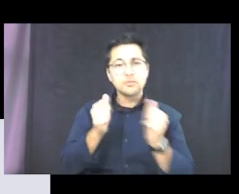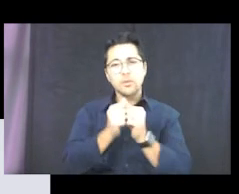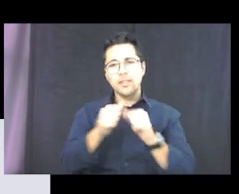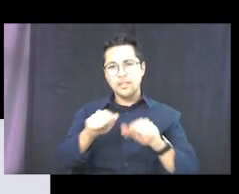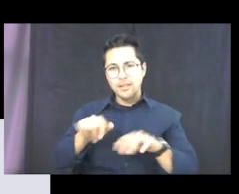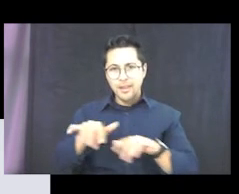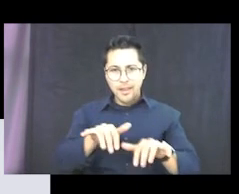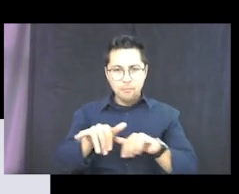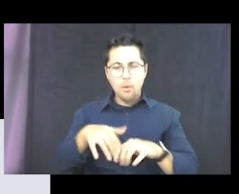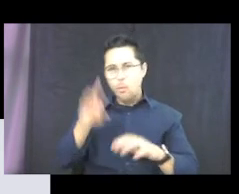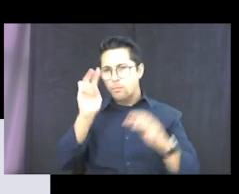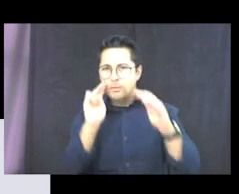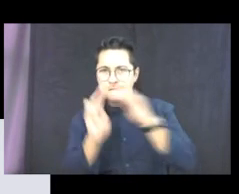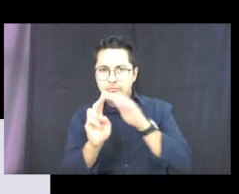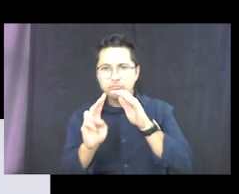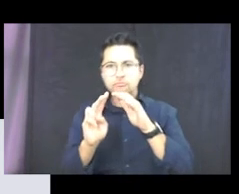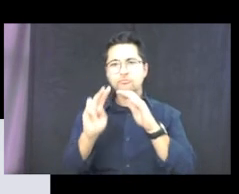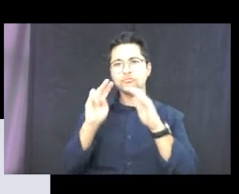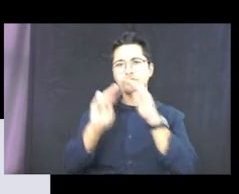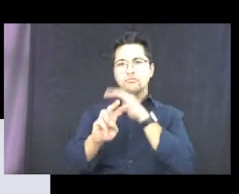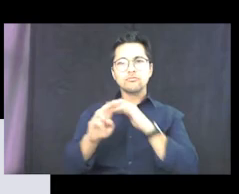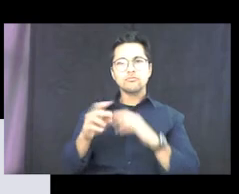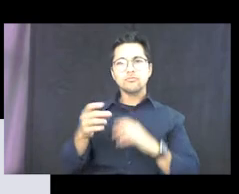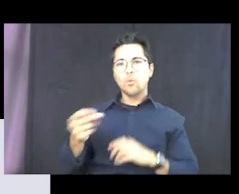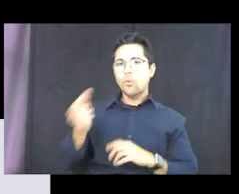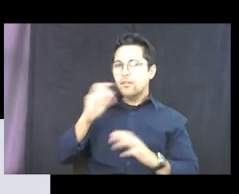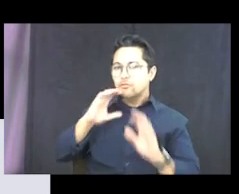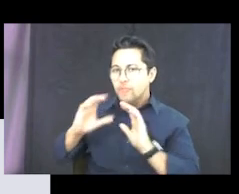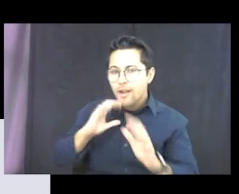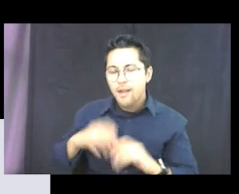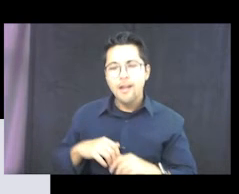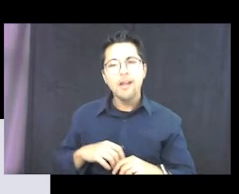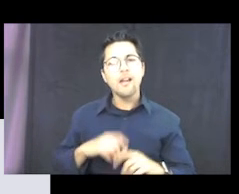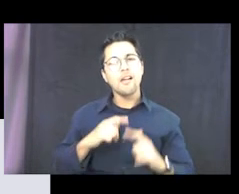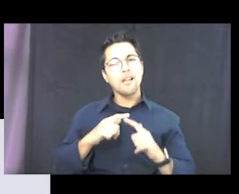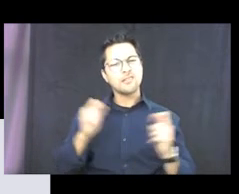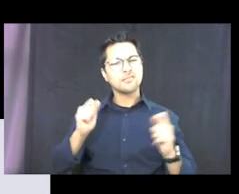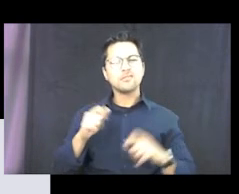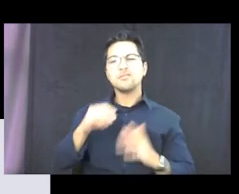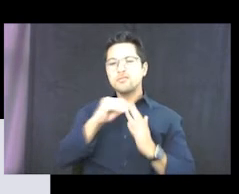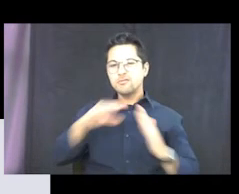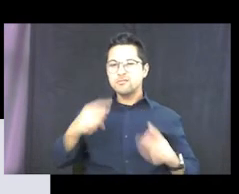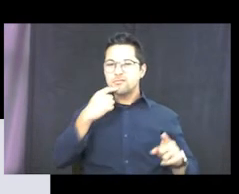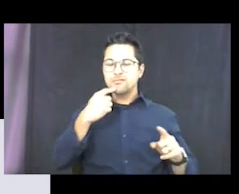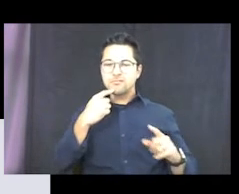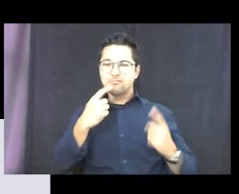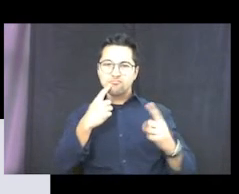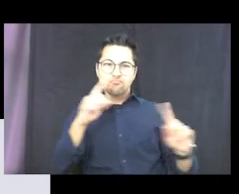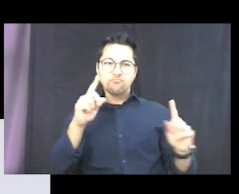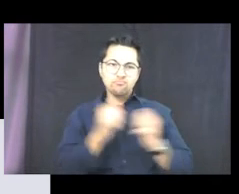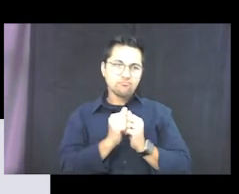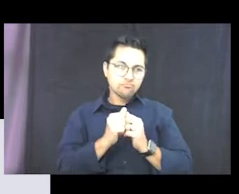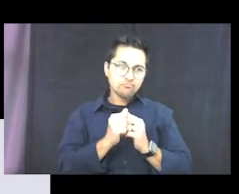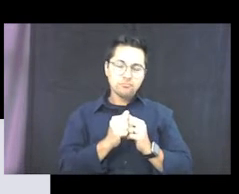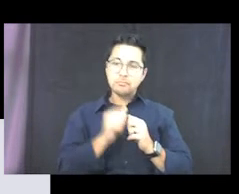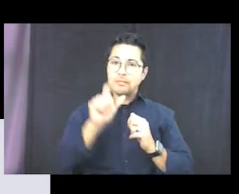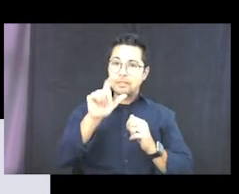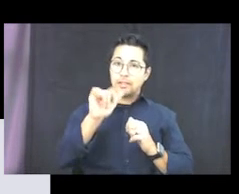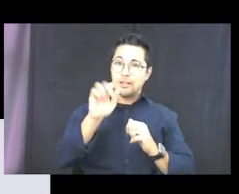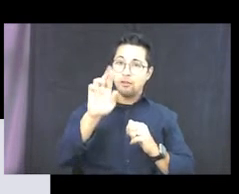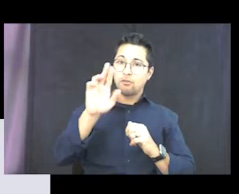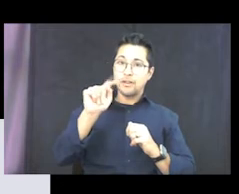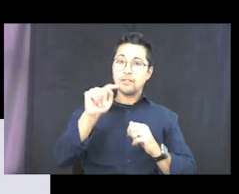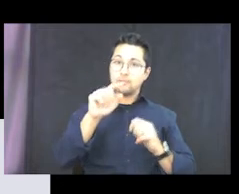keyboard, prediction, phrase storage, and quick chat. So students that this is successful with are literate. They're able